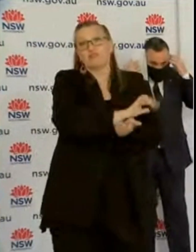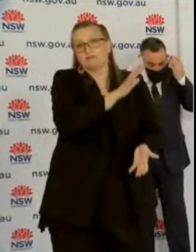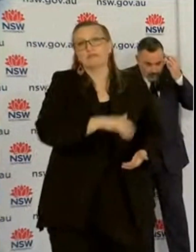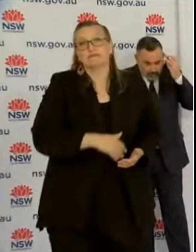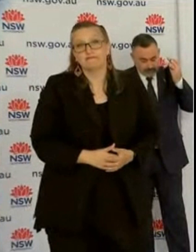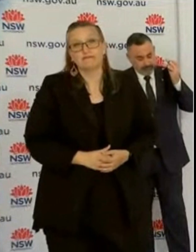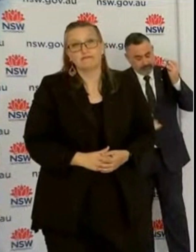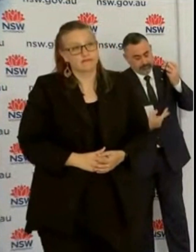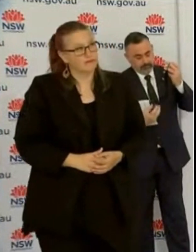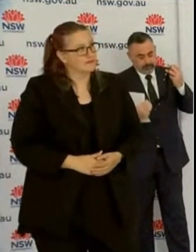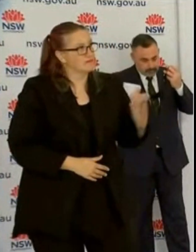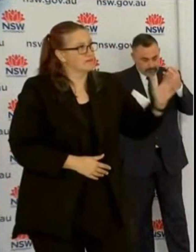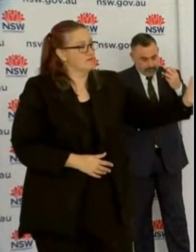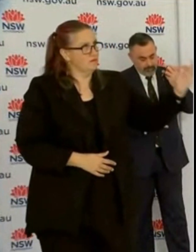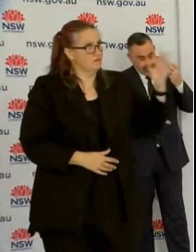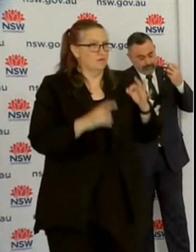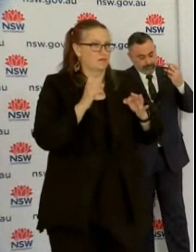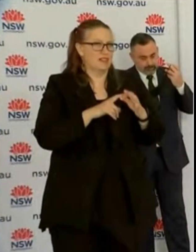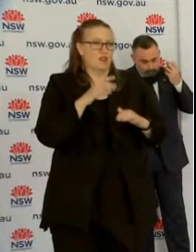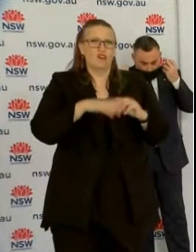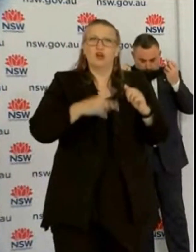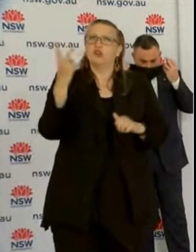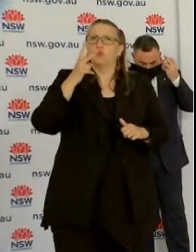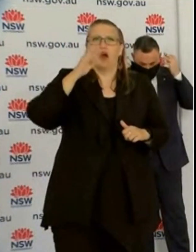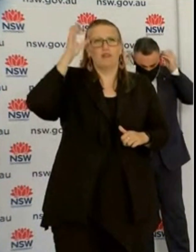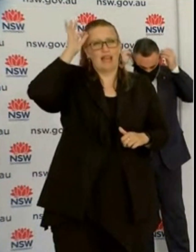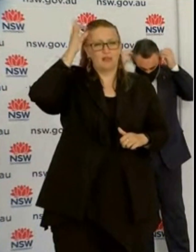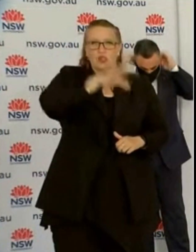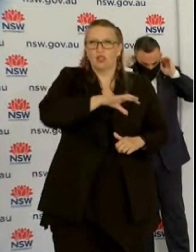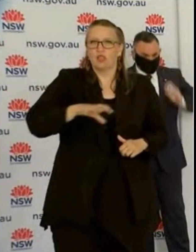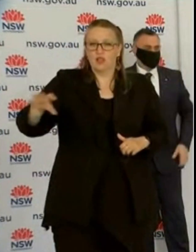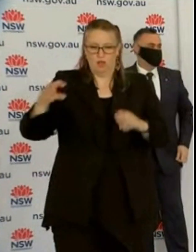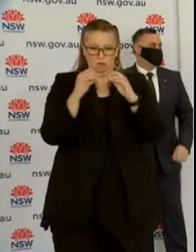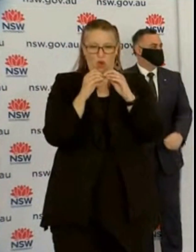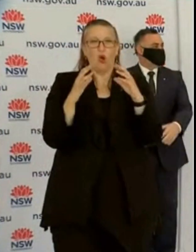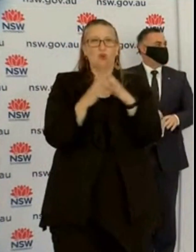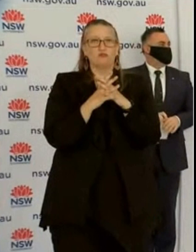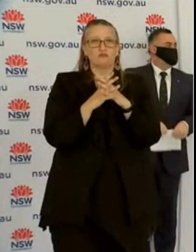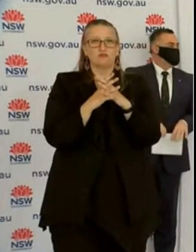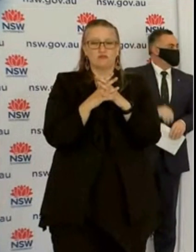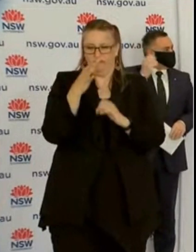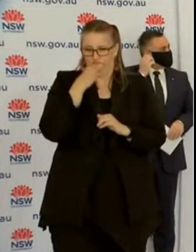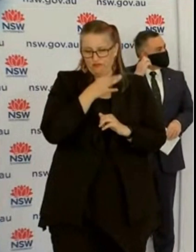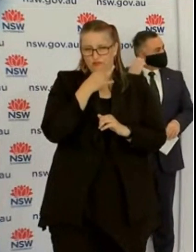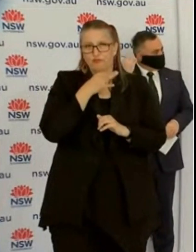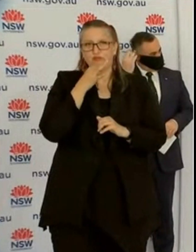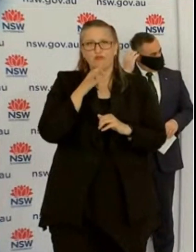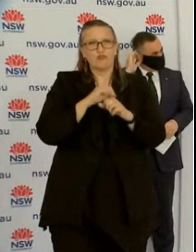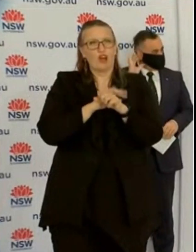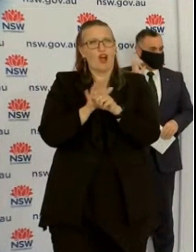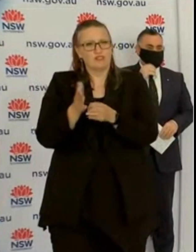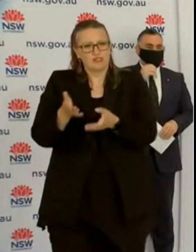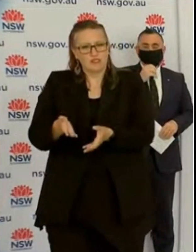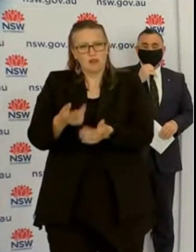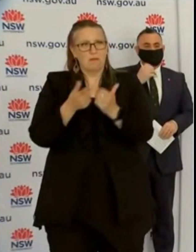the 12 local government areas of concern? We've got Burwood that, you know, in comparison to the City of Sydney doesn't have many cases at